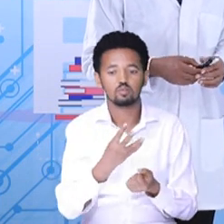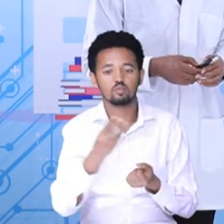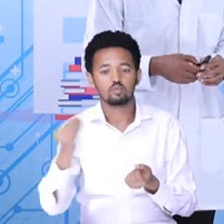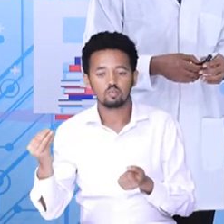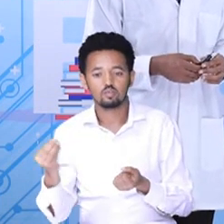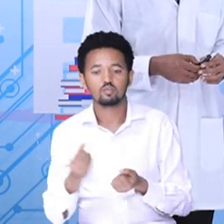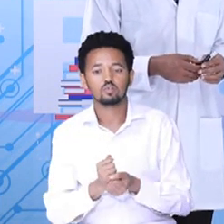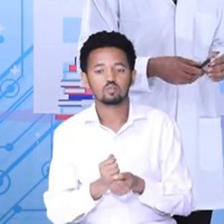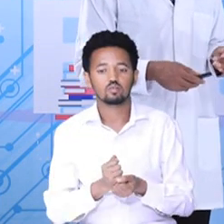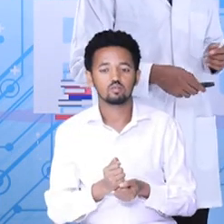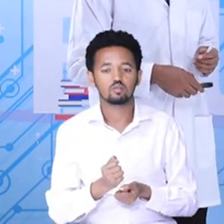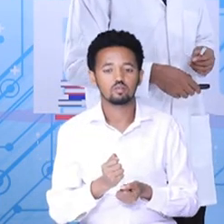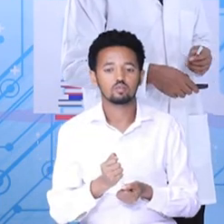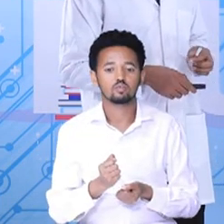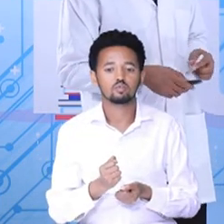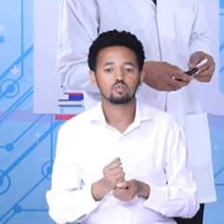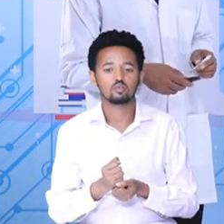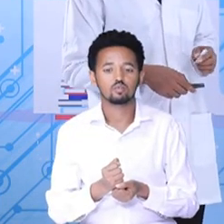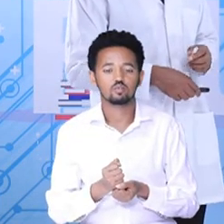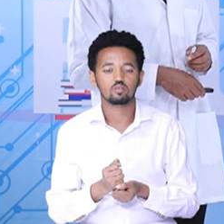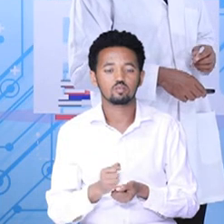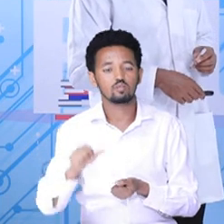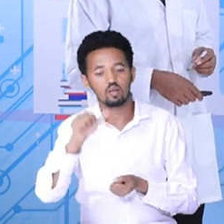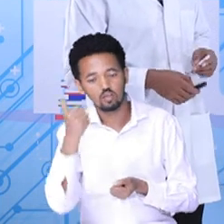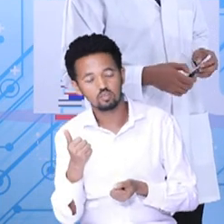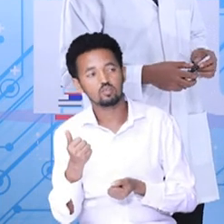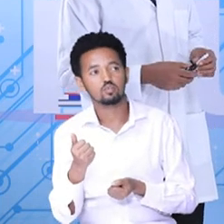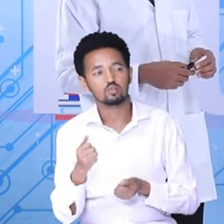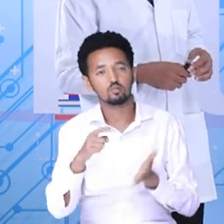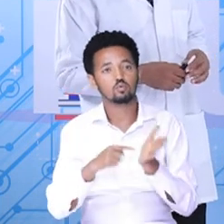Dark colored students. Let's come to another point.